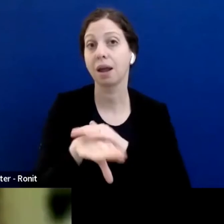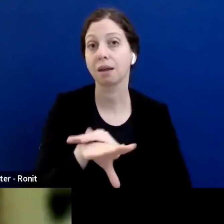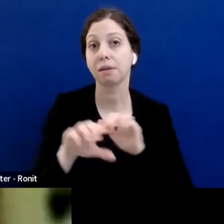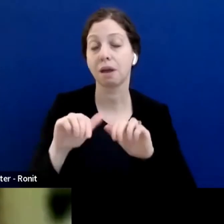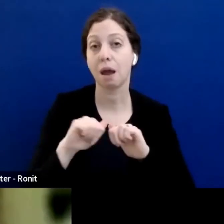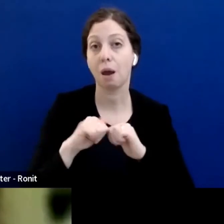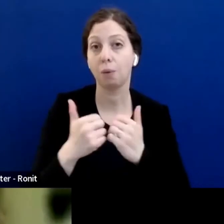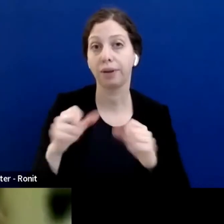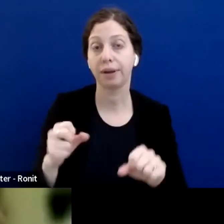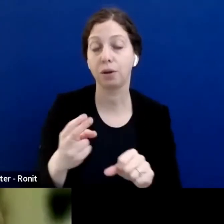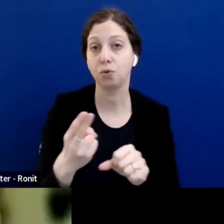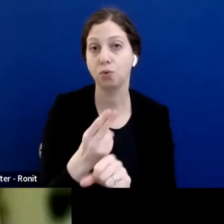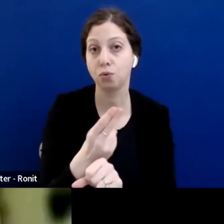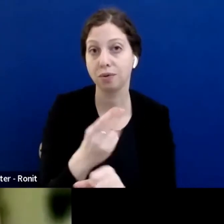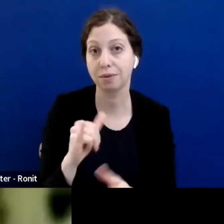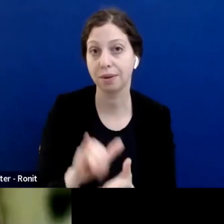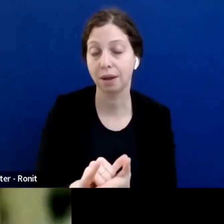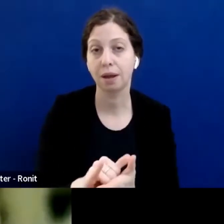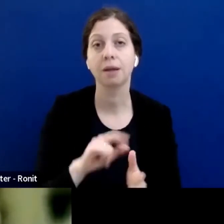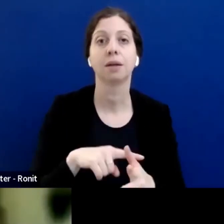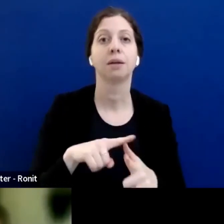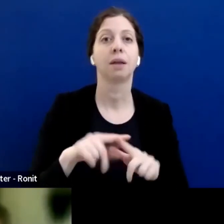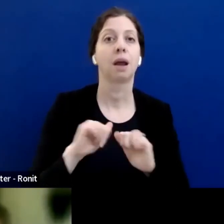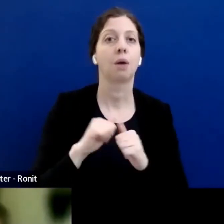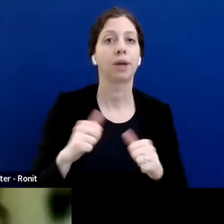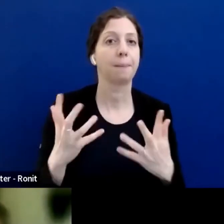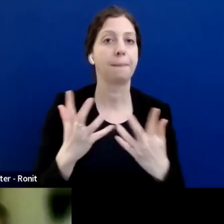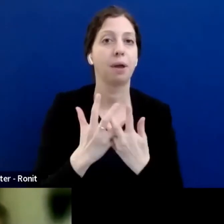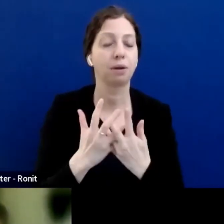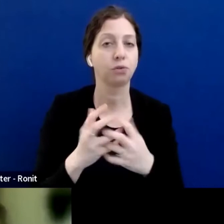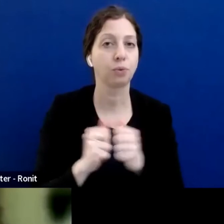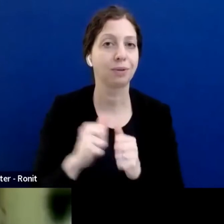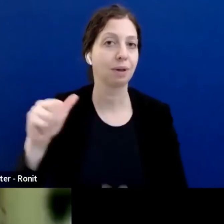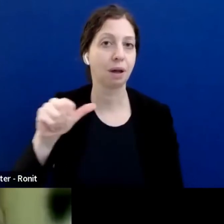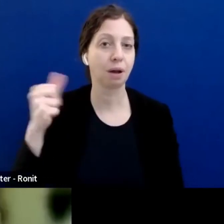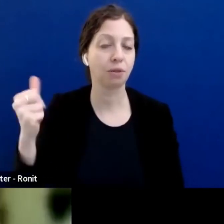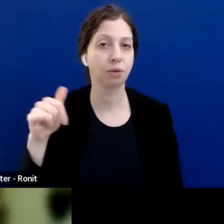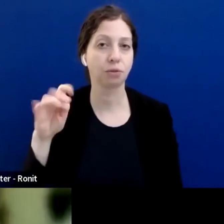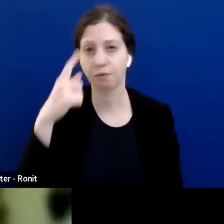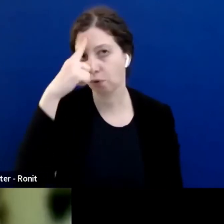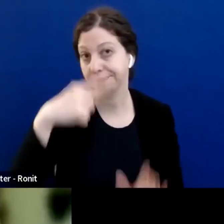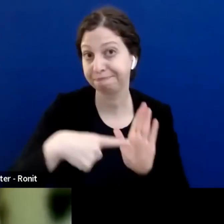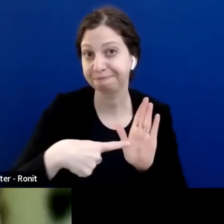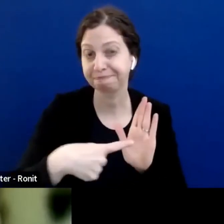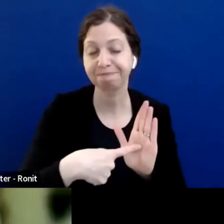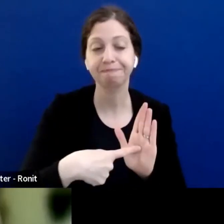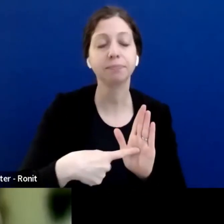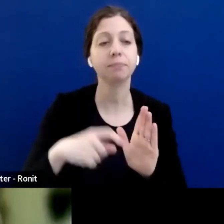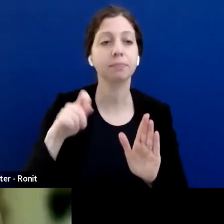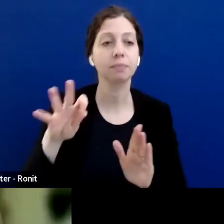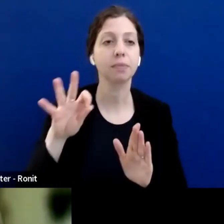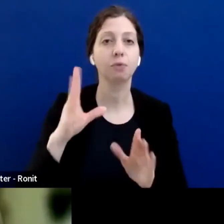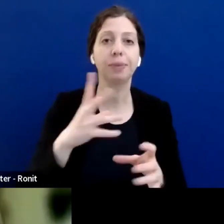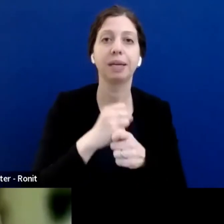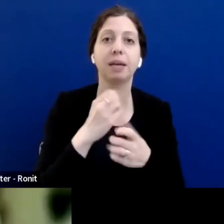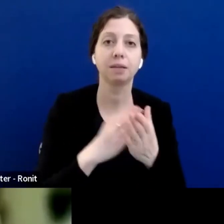that. And then how we can match that with other sources. So for example, if we're going to be getting some